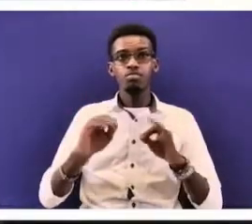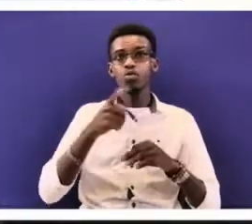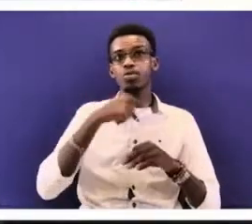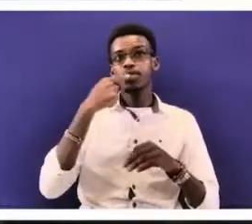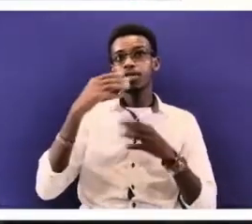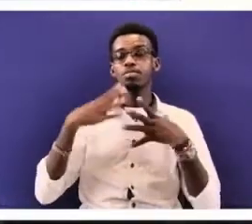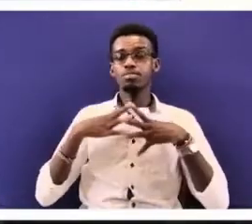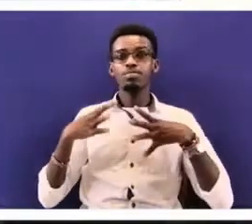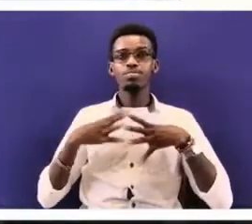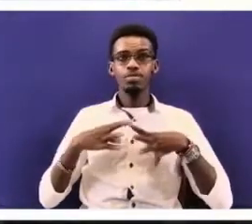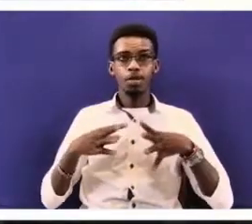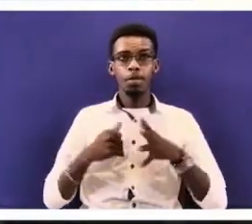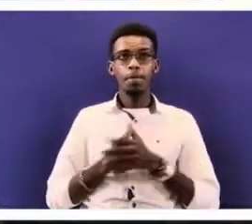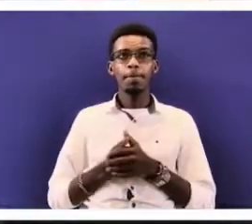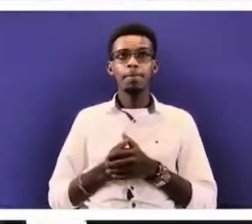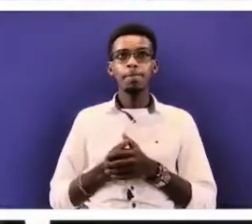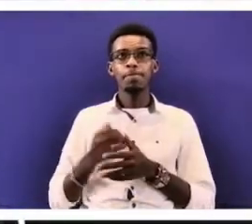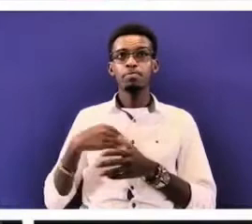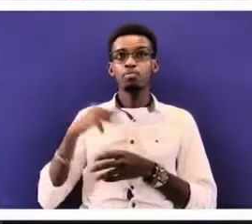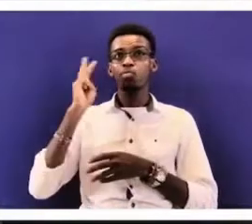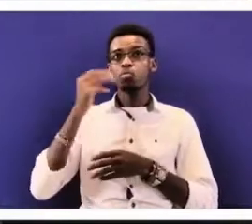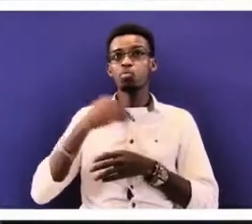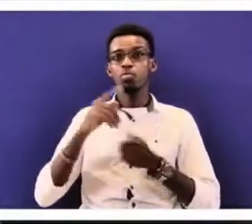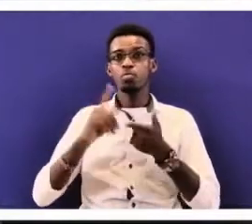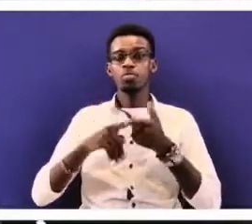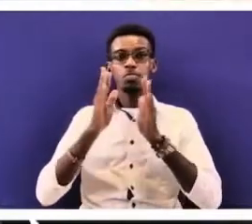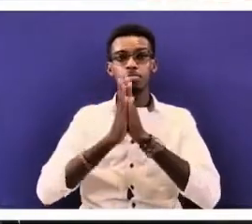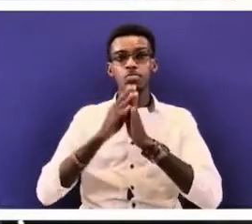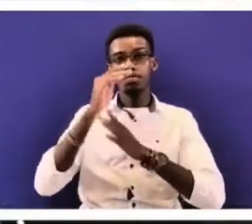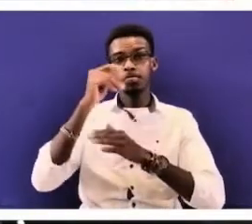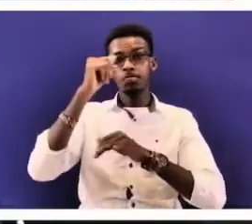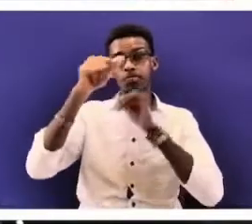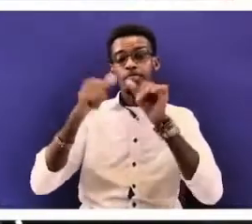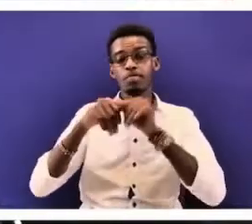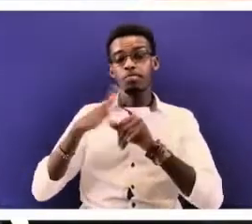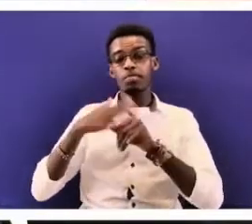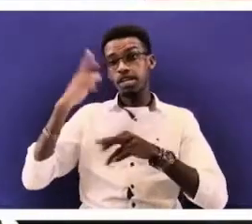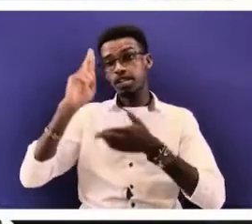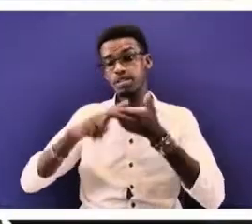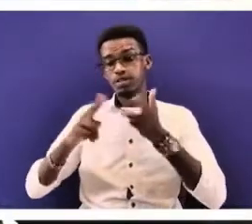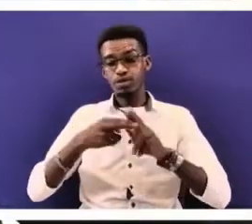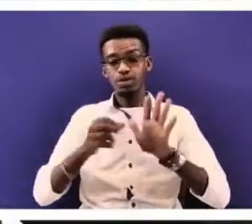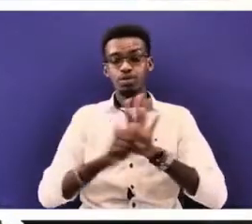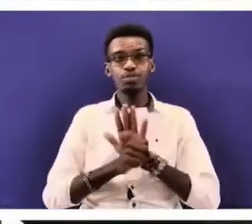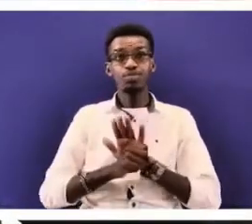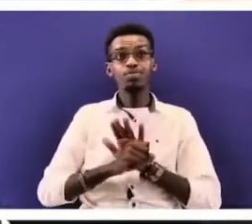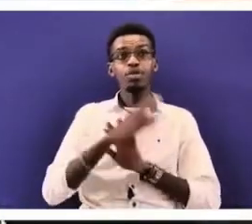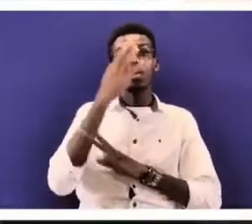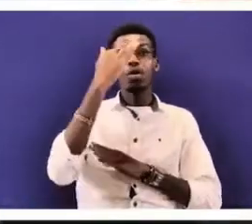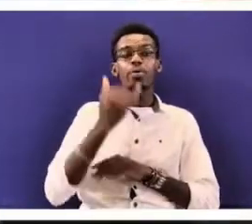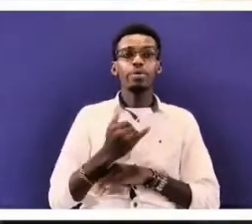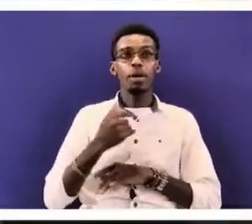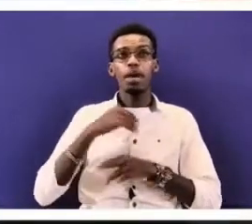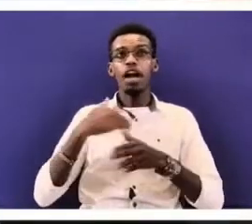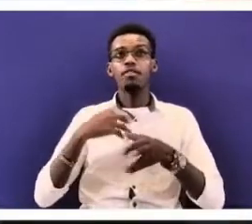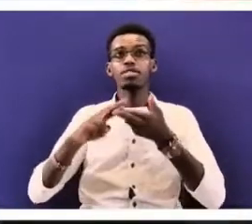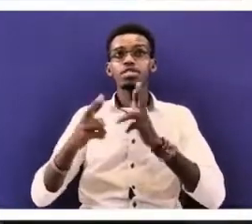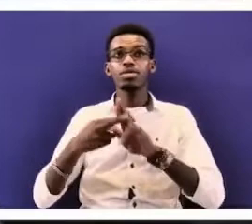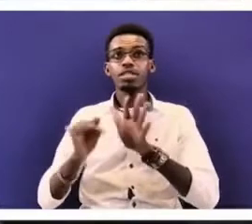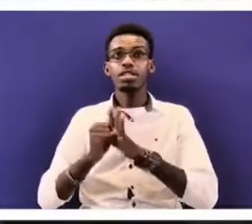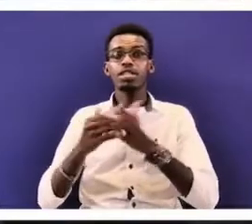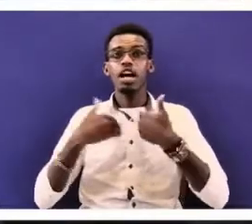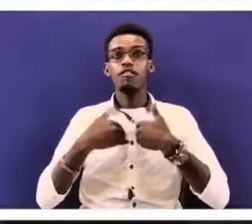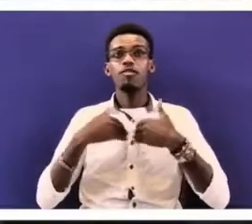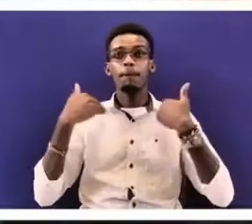people, I don't have to pray about my relationship. Besides, I have a relationship like everyone else,